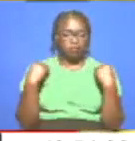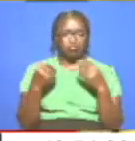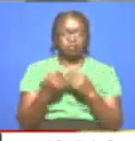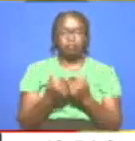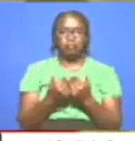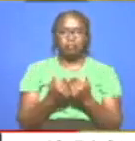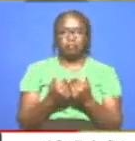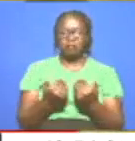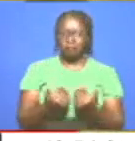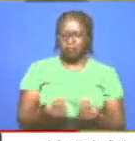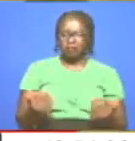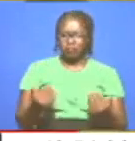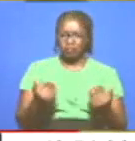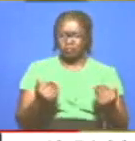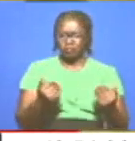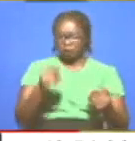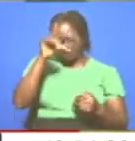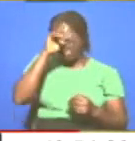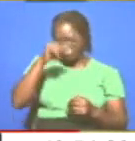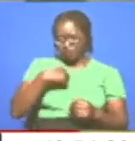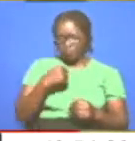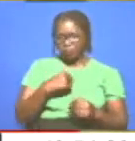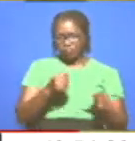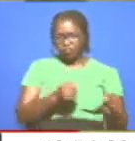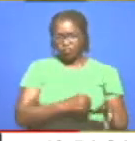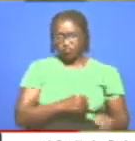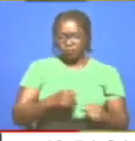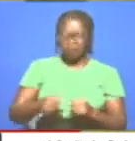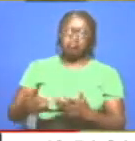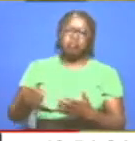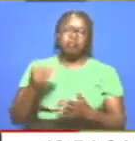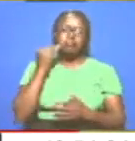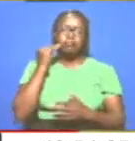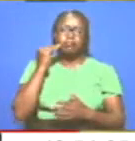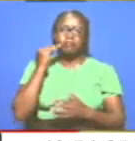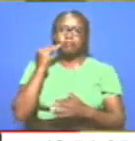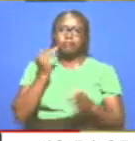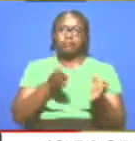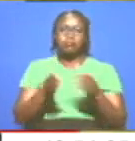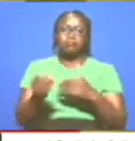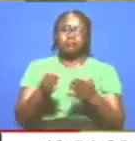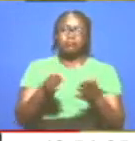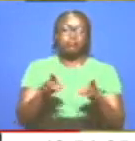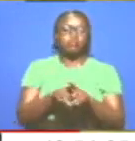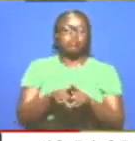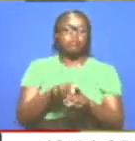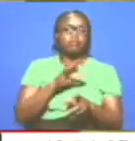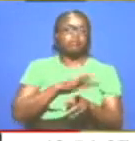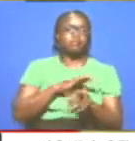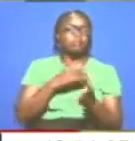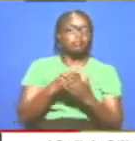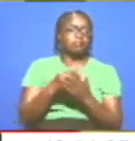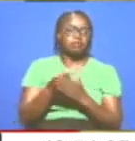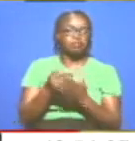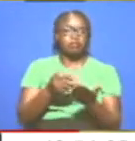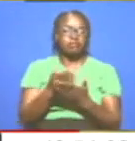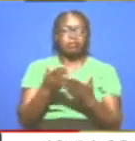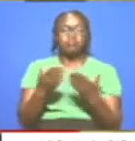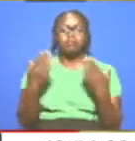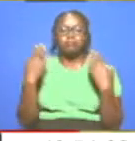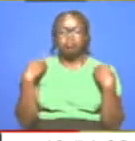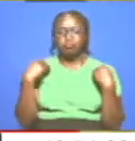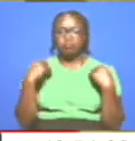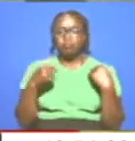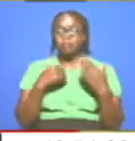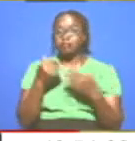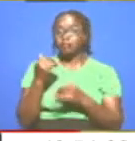County, get a chance? Or in Siaya, get a chance to play this lovely sport and earn a living through the sports? So mine is, my parting